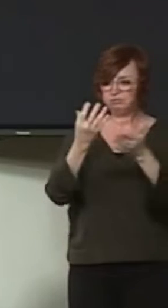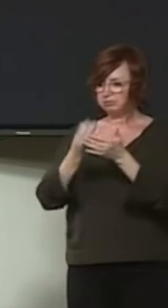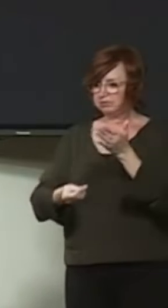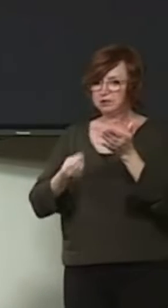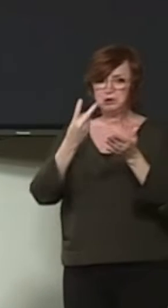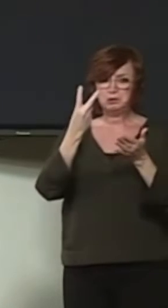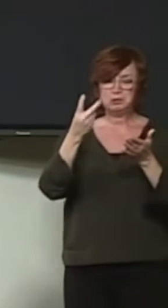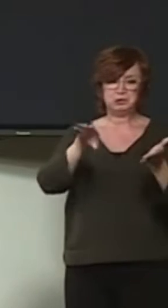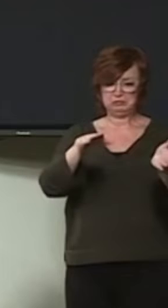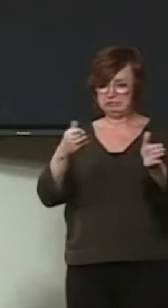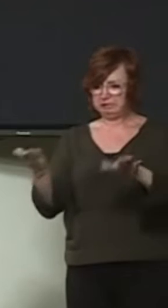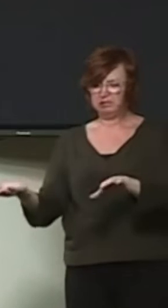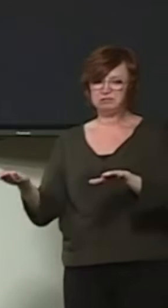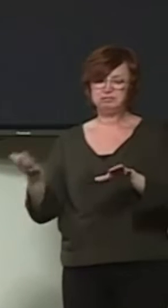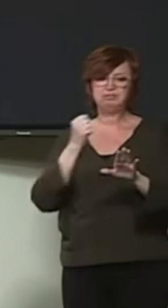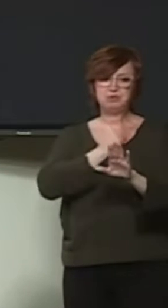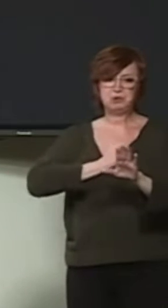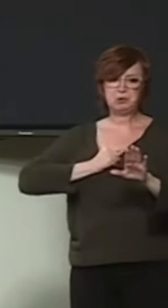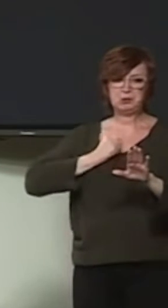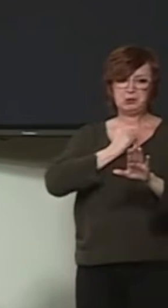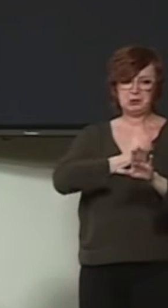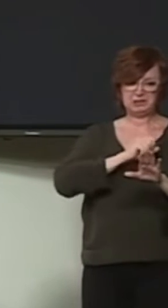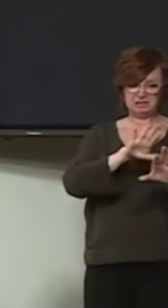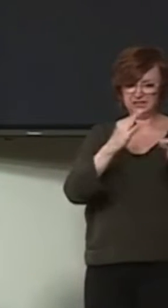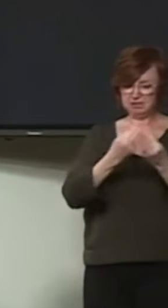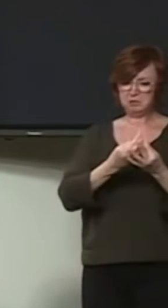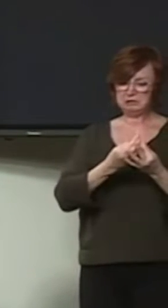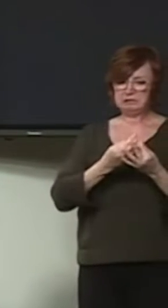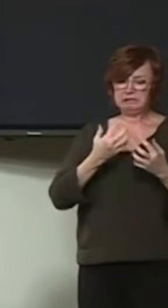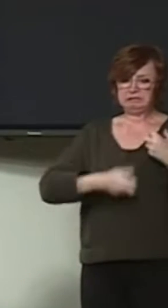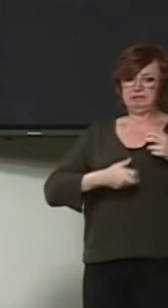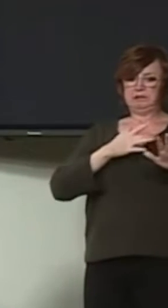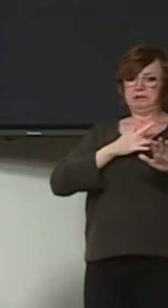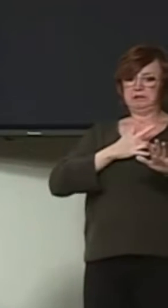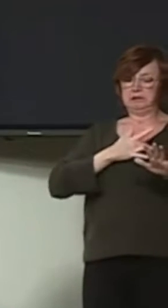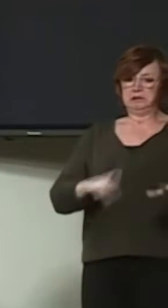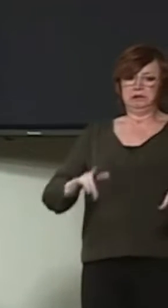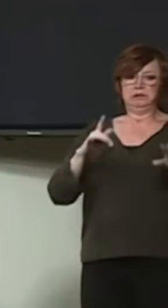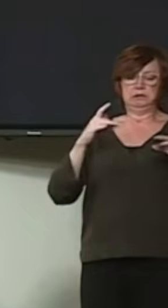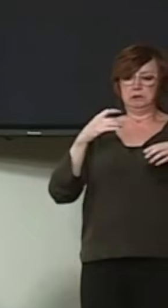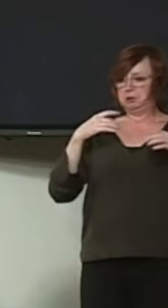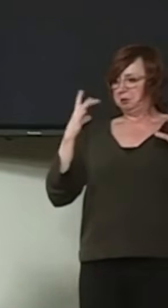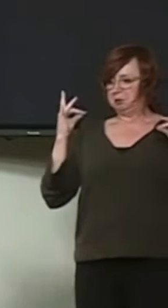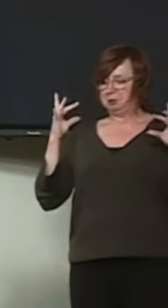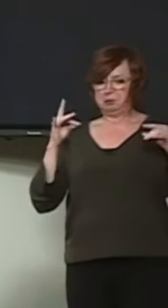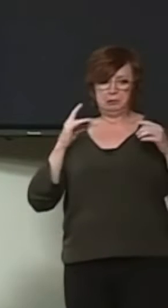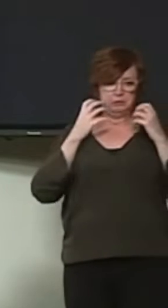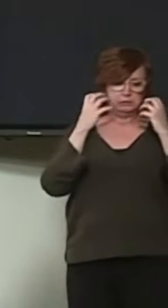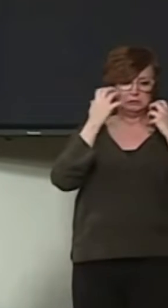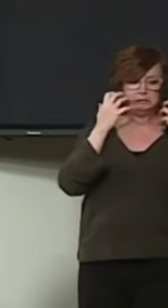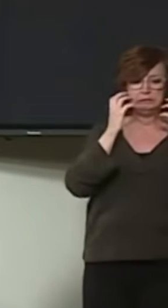9 cases are the result of a local transmission, while the rest are travel-related or cluster-related due to exposure at